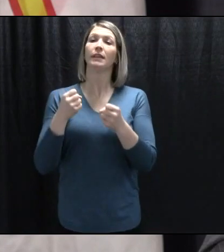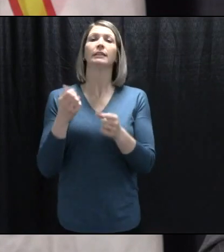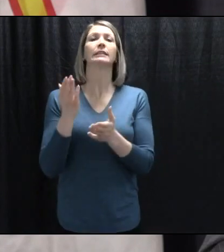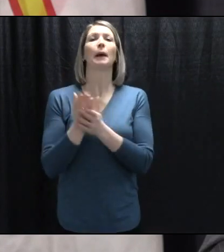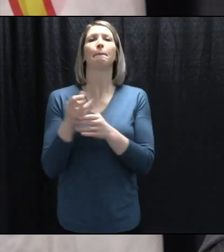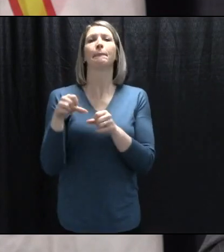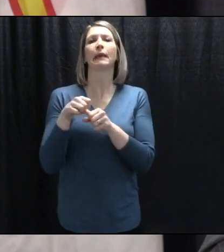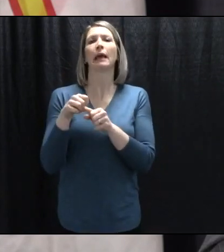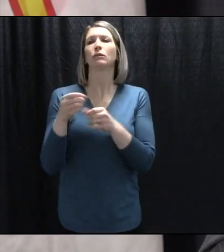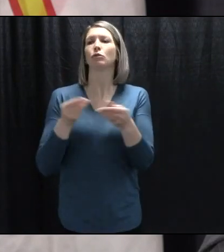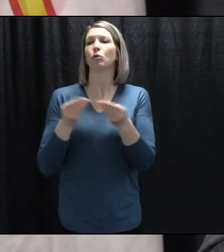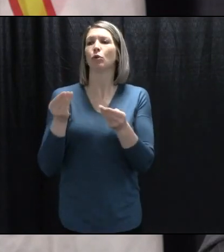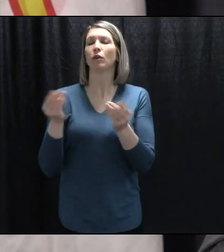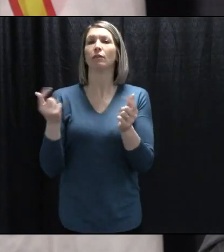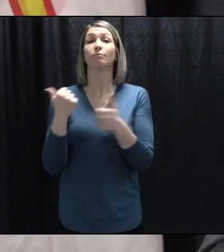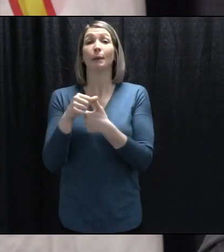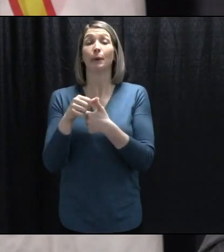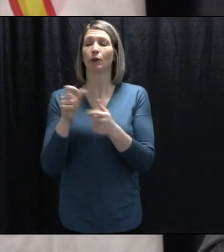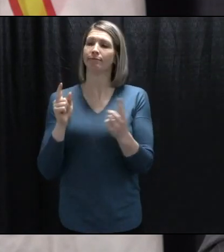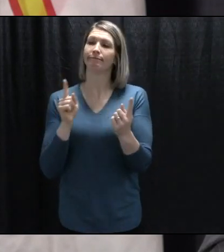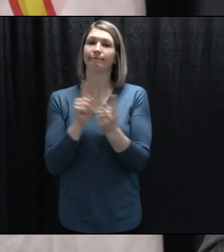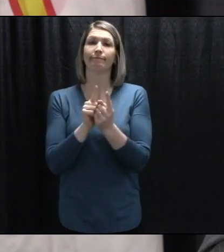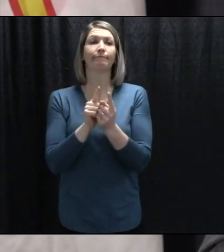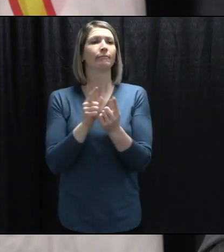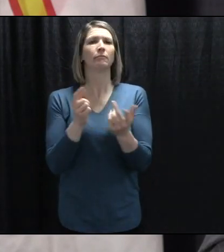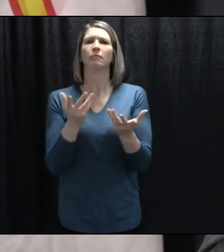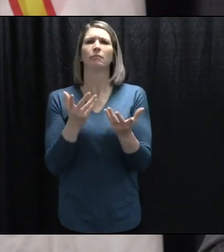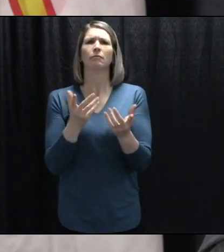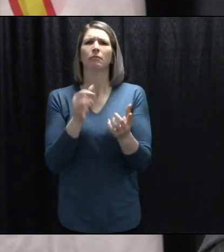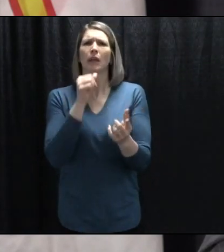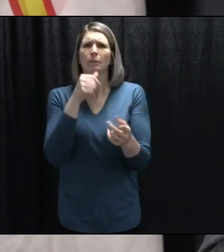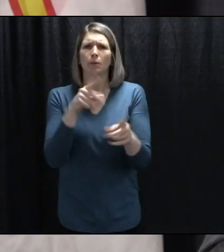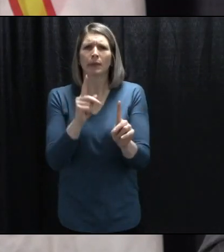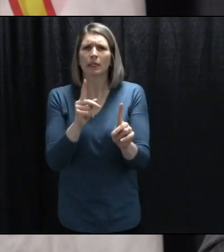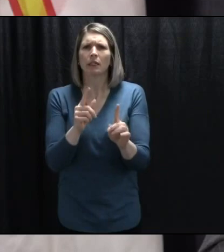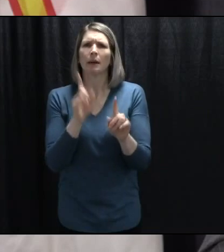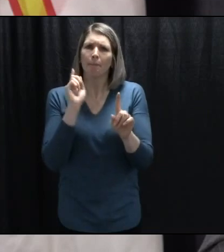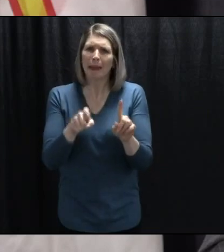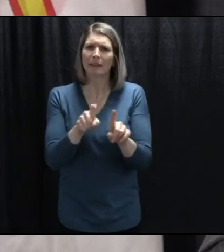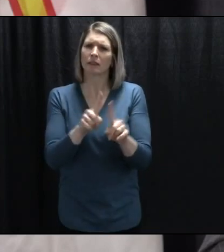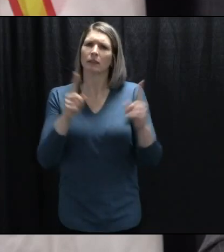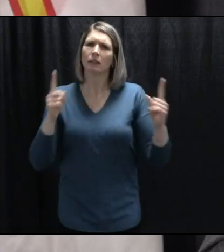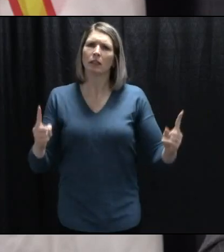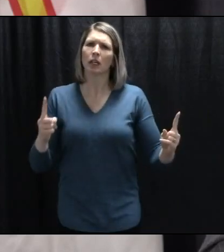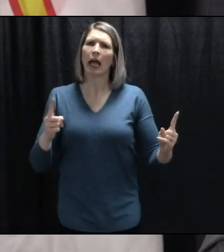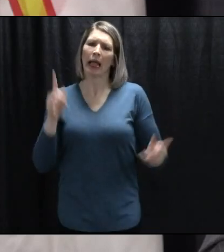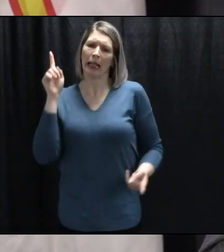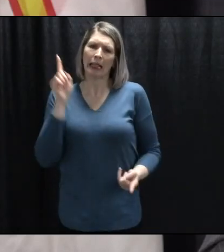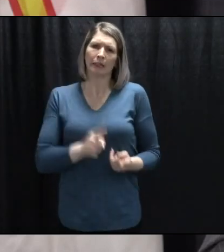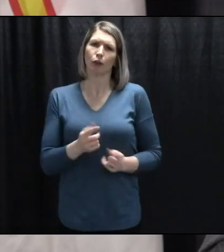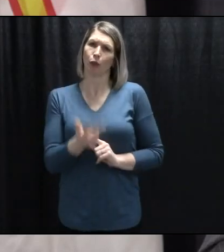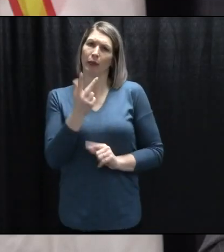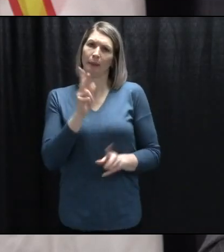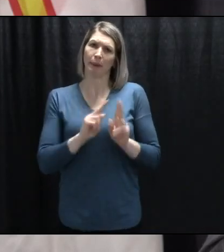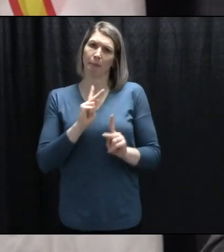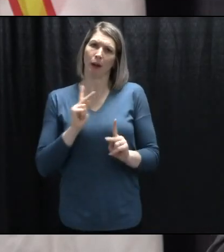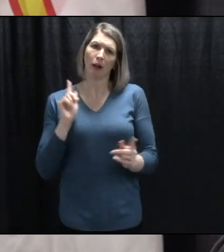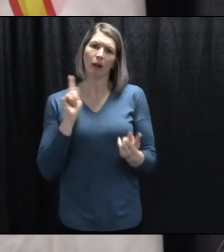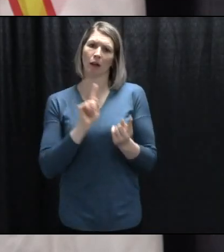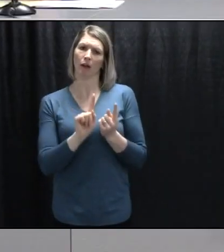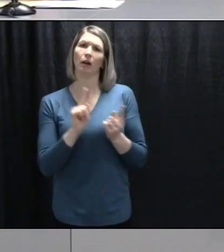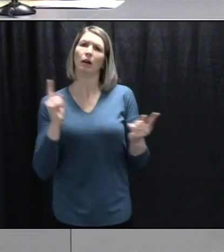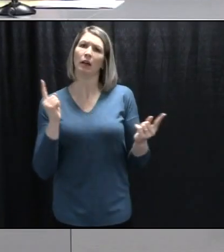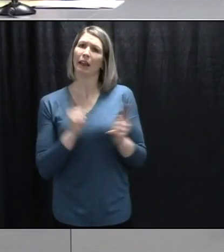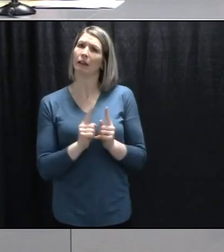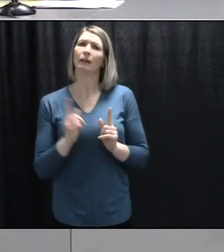stop this spread. So essentially, we have the cure, we have the mechanism to stop this spread. We just need to execute it. The other comment, if I